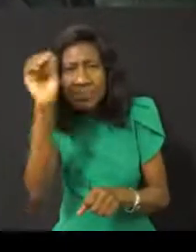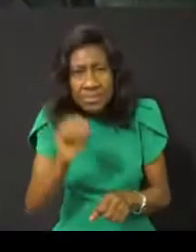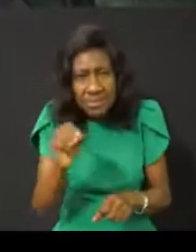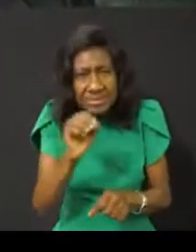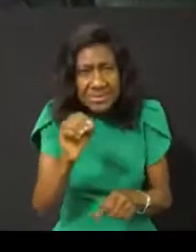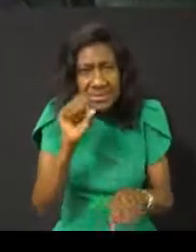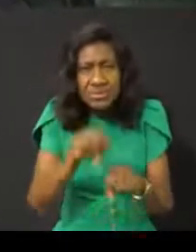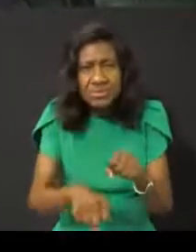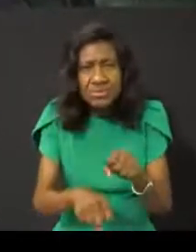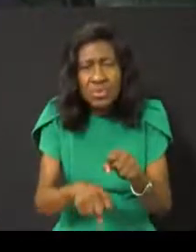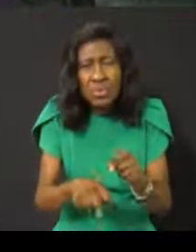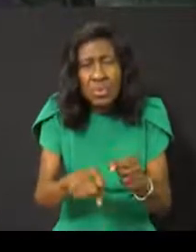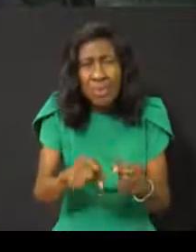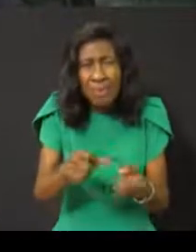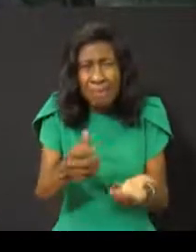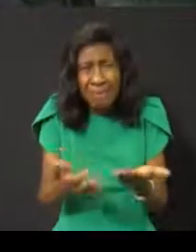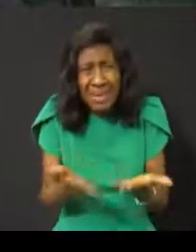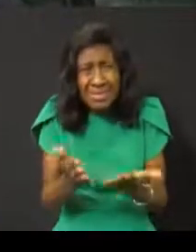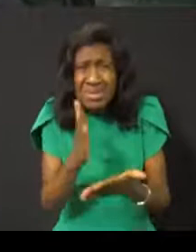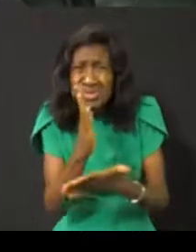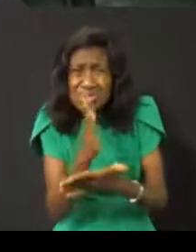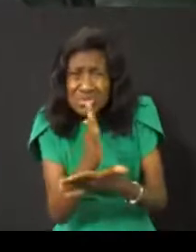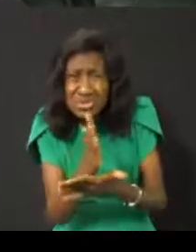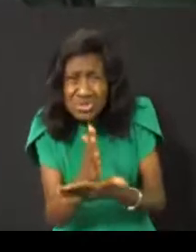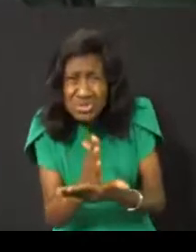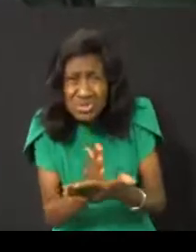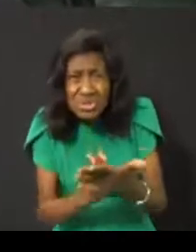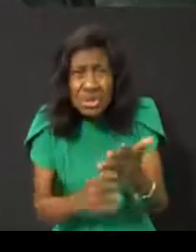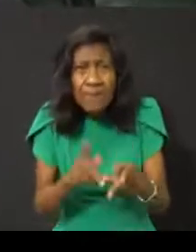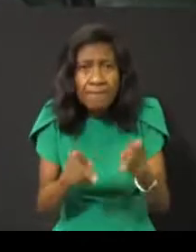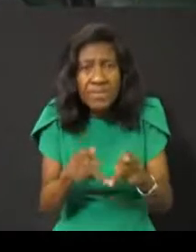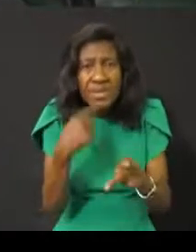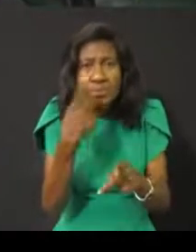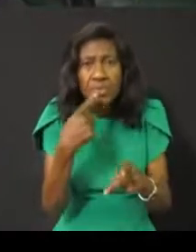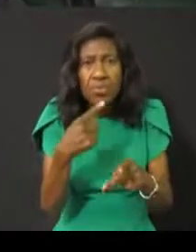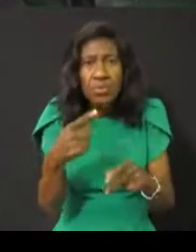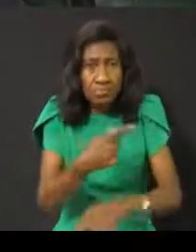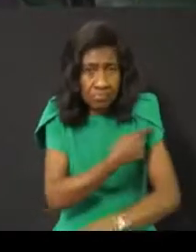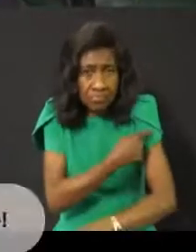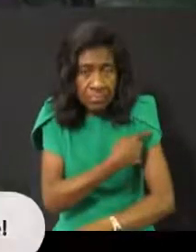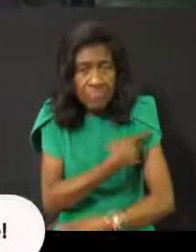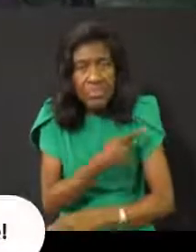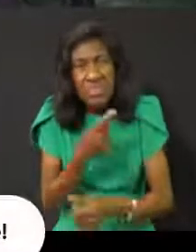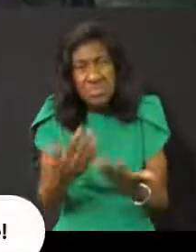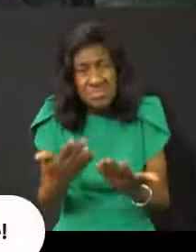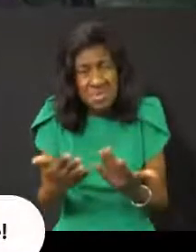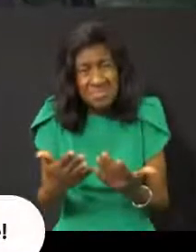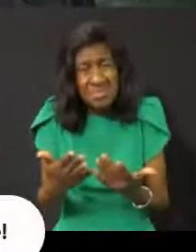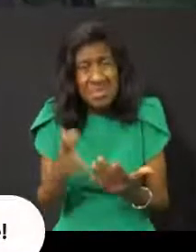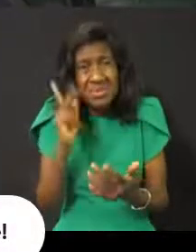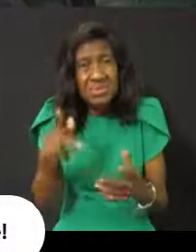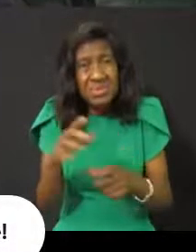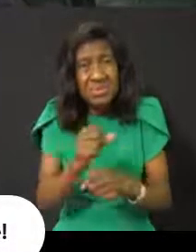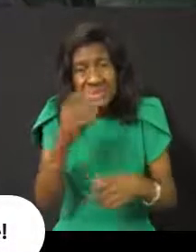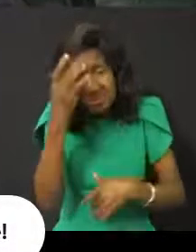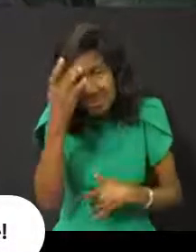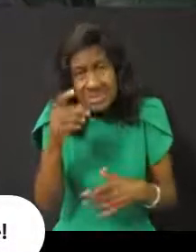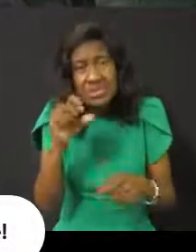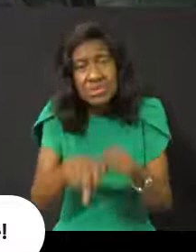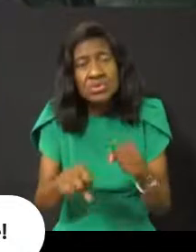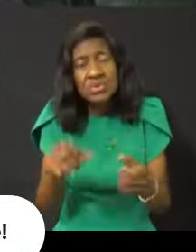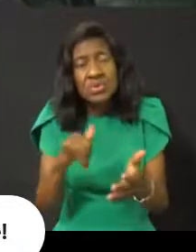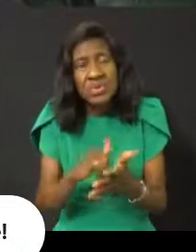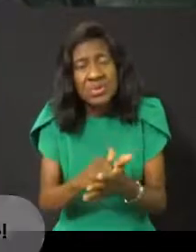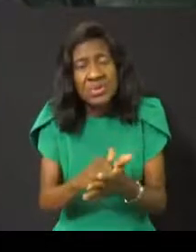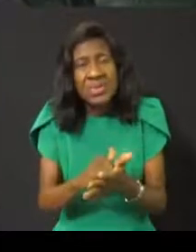of people, a fraction of all the people who have been vaccinated, to be vulnerable. So that really means that the more added people